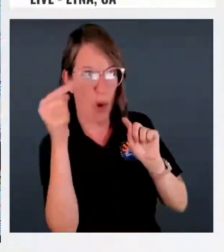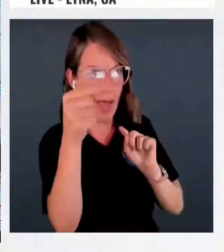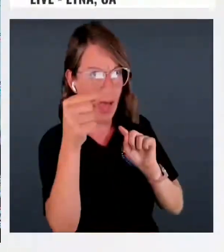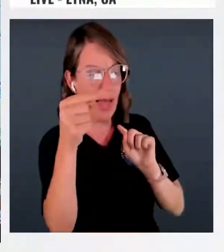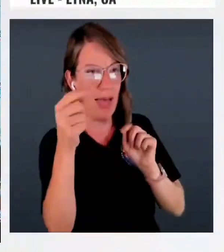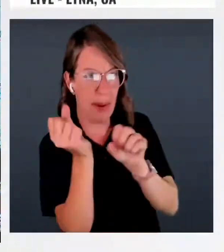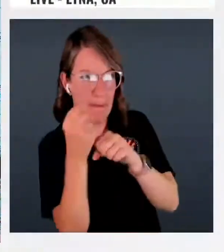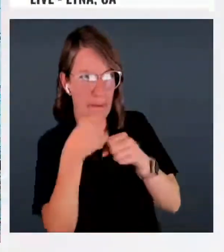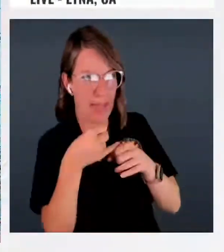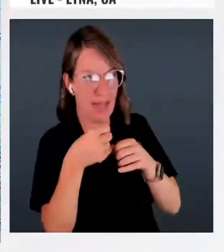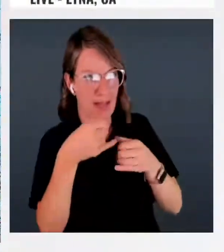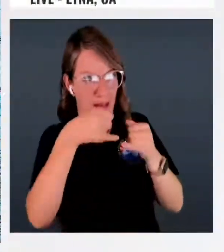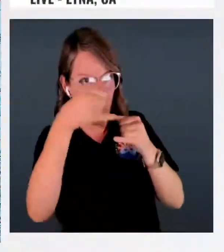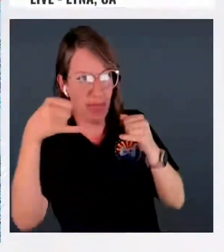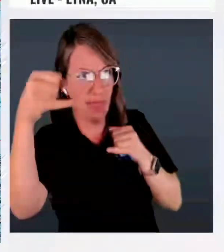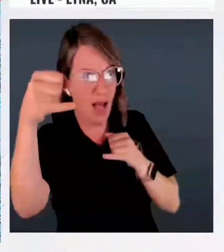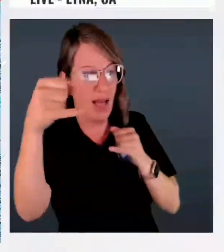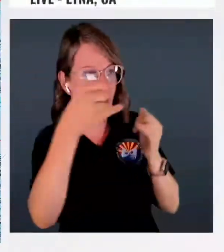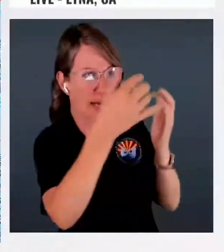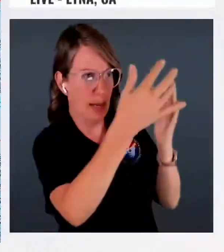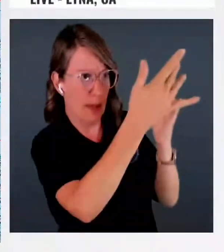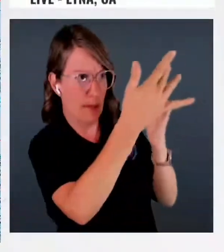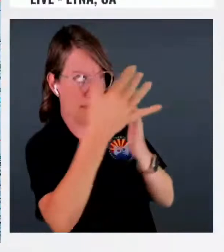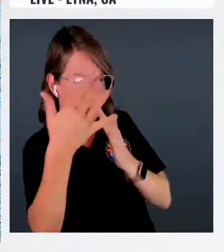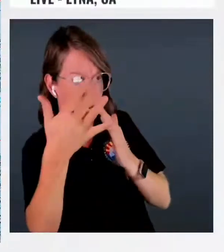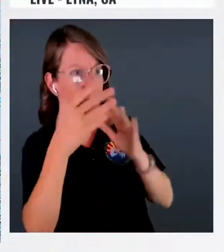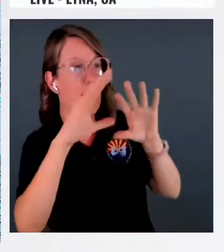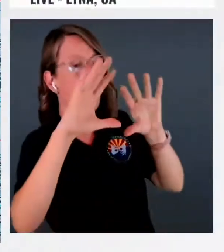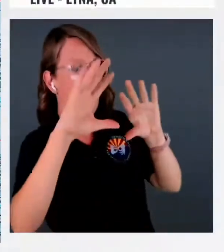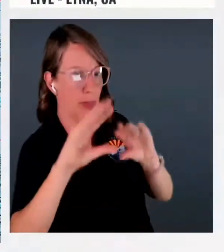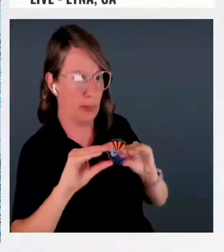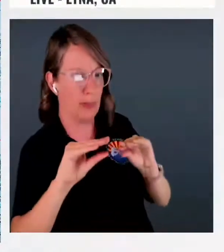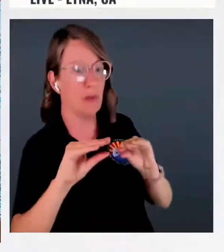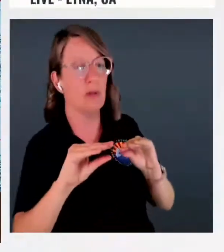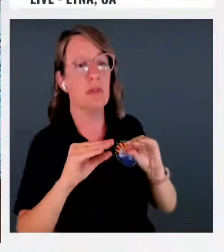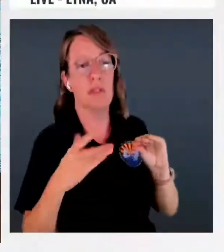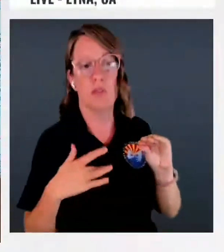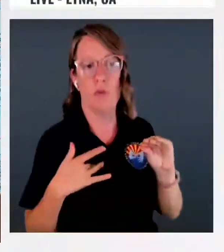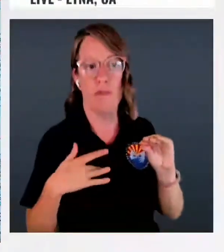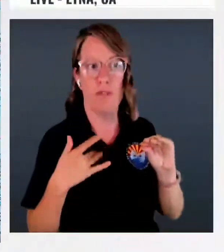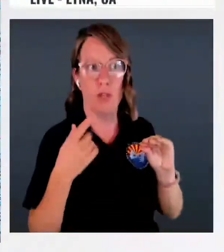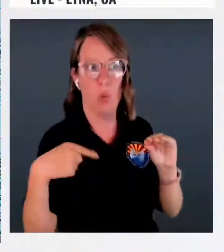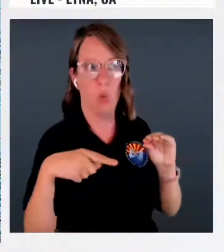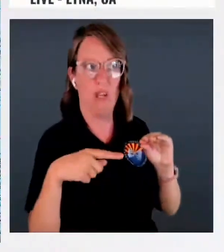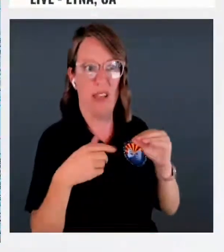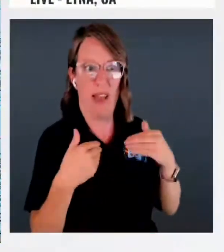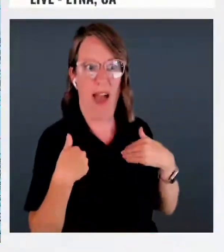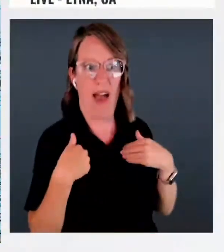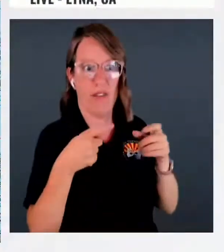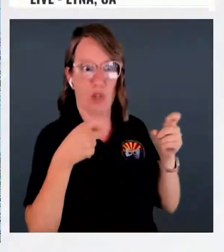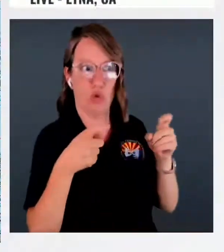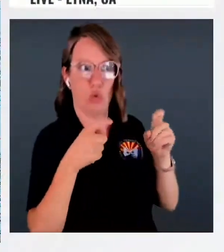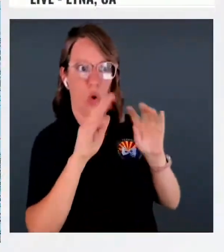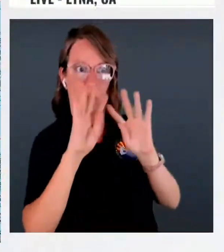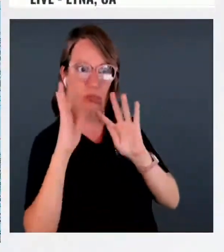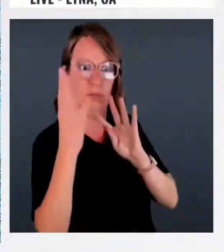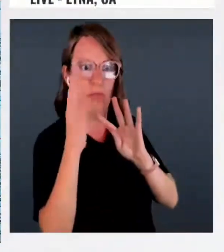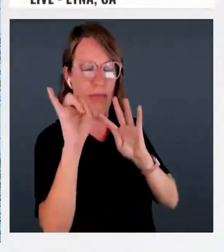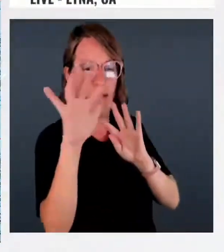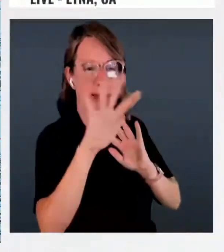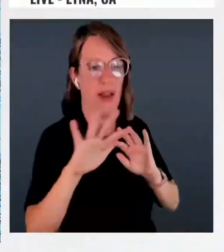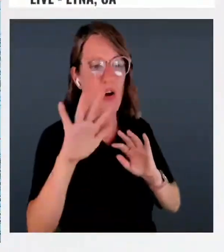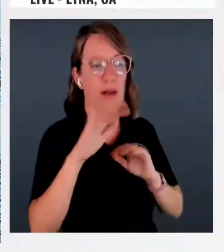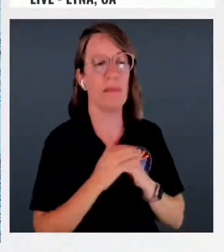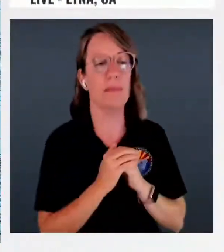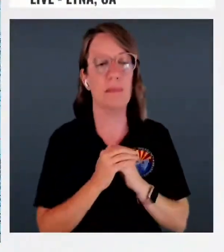that down and put that pretty much to bed in Kidder Creek proper there. Coming back down over to Patterson Creek, same